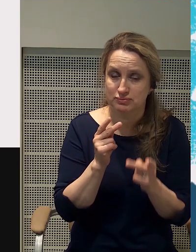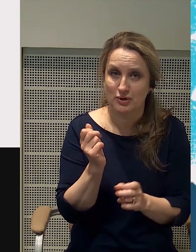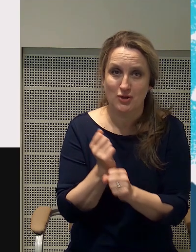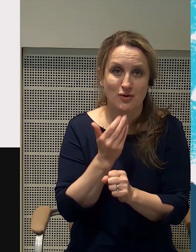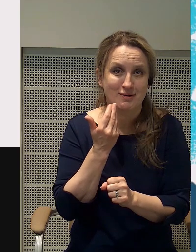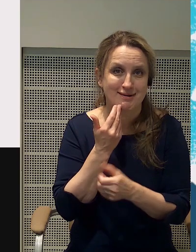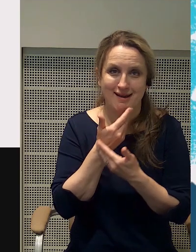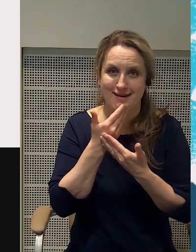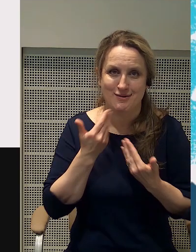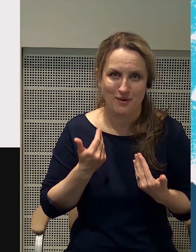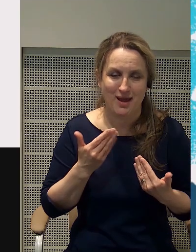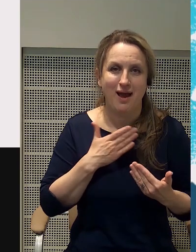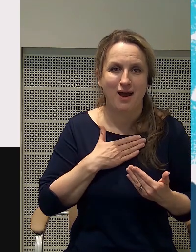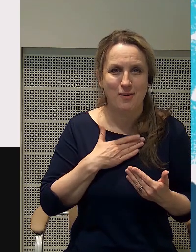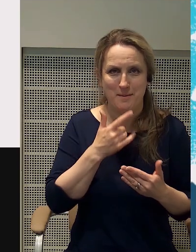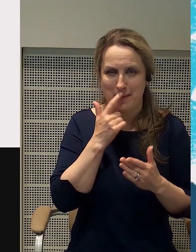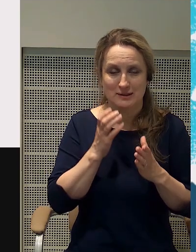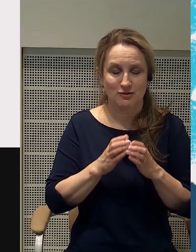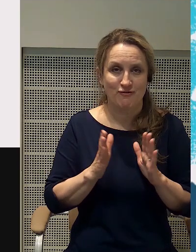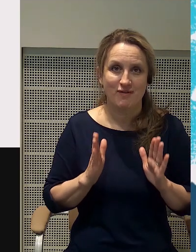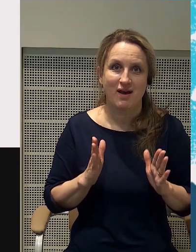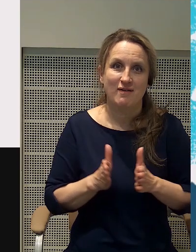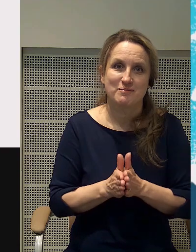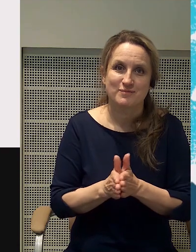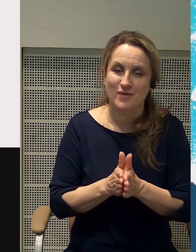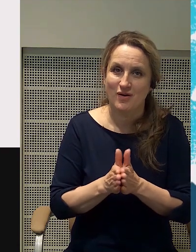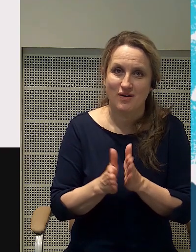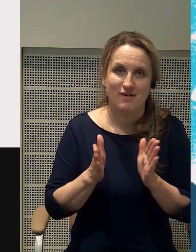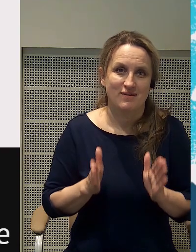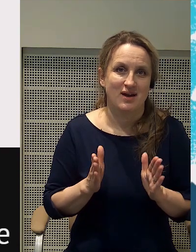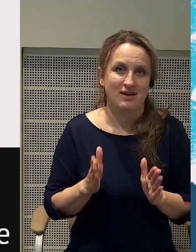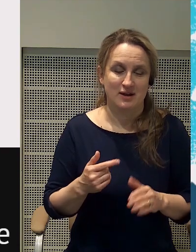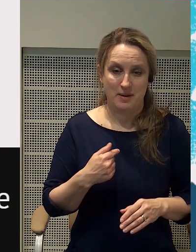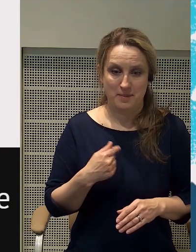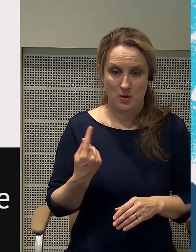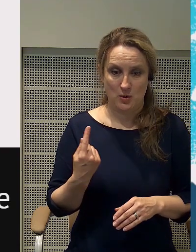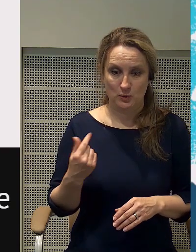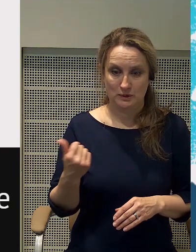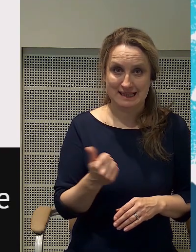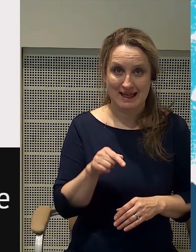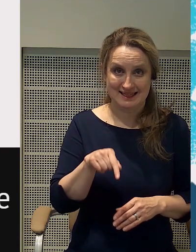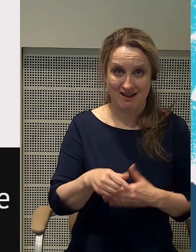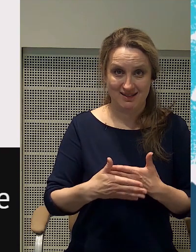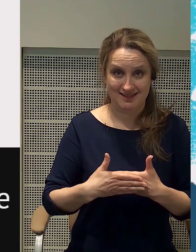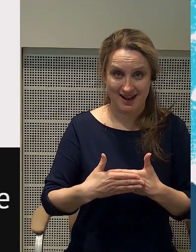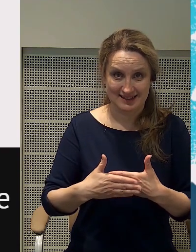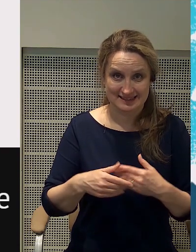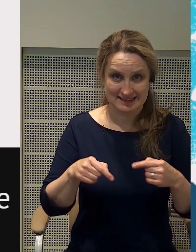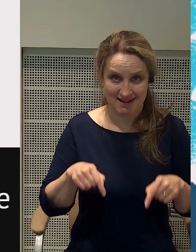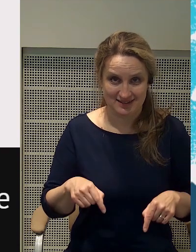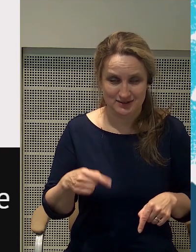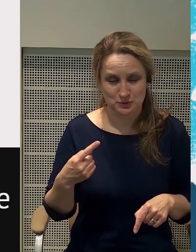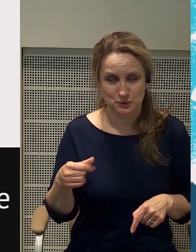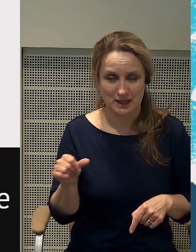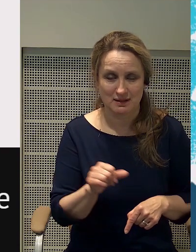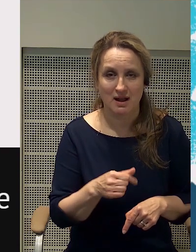And please, I will spend 1 week in Tallinn. I would love to brainstorm with